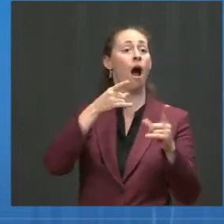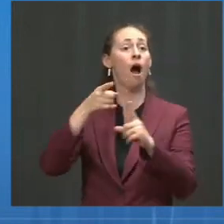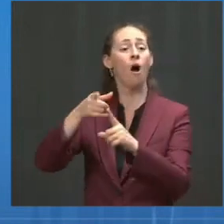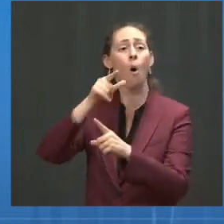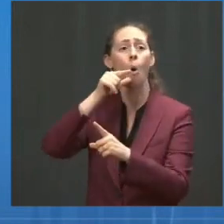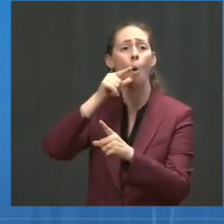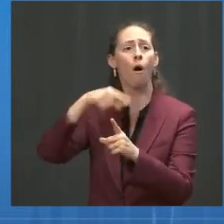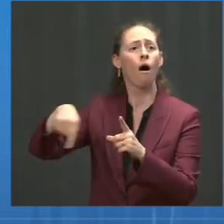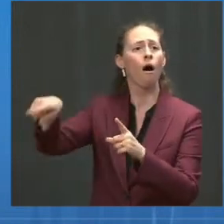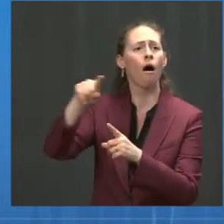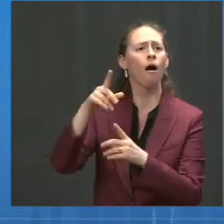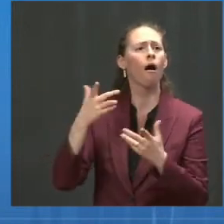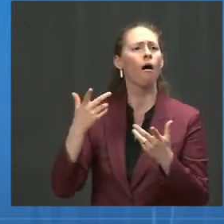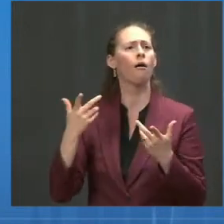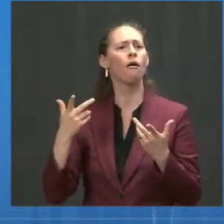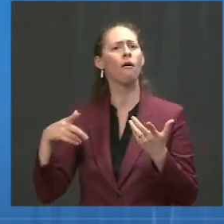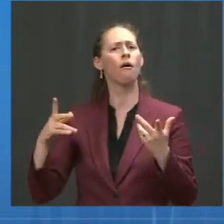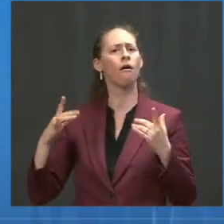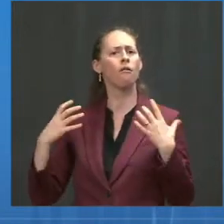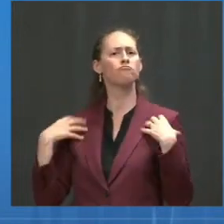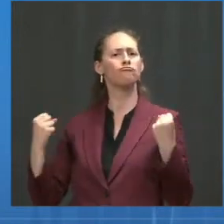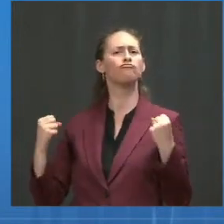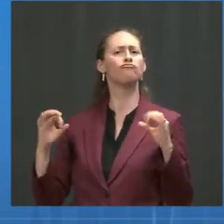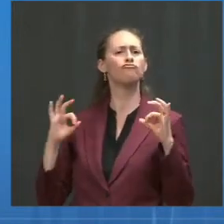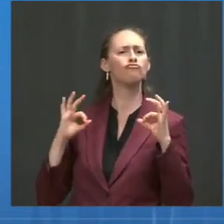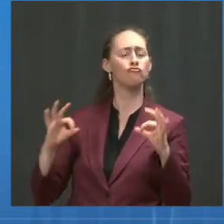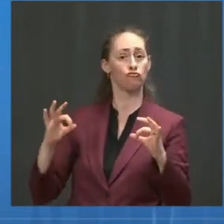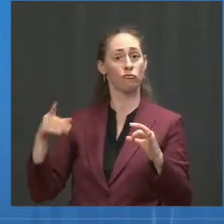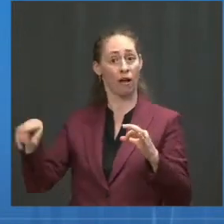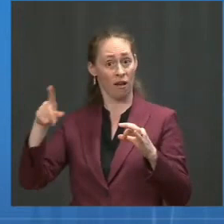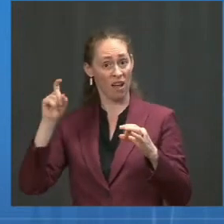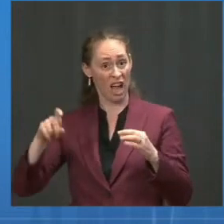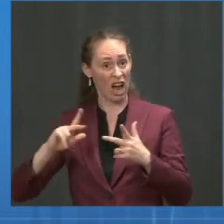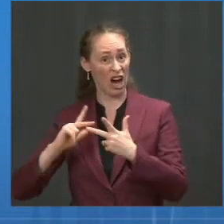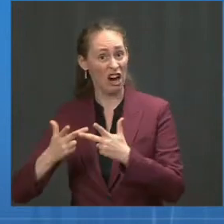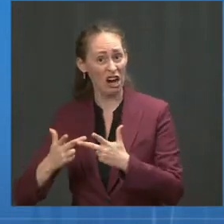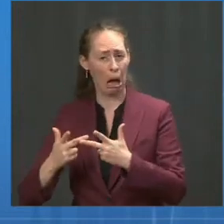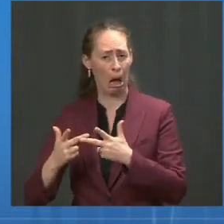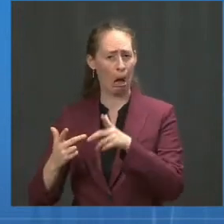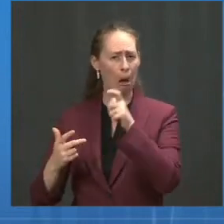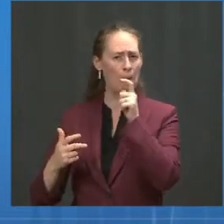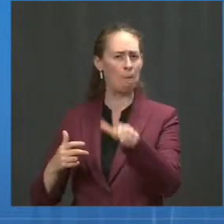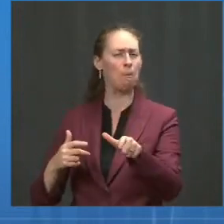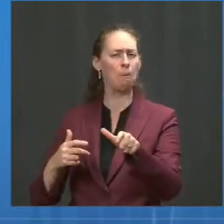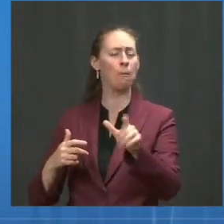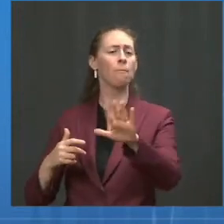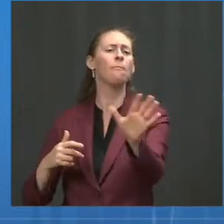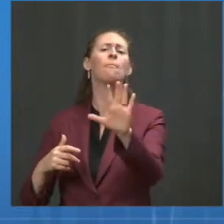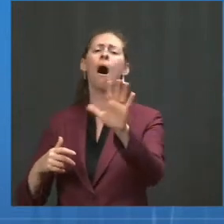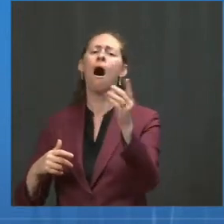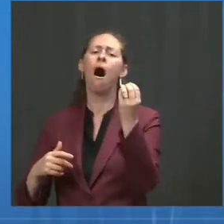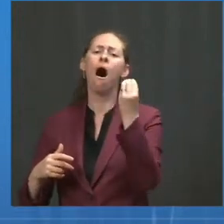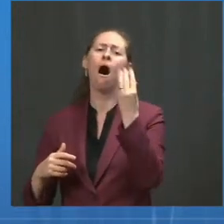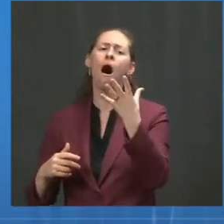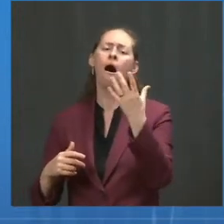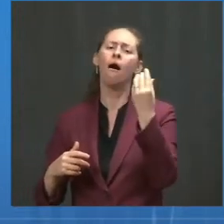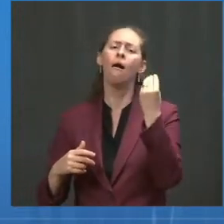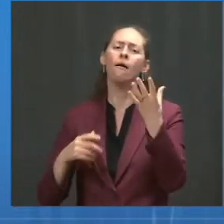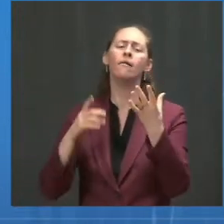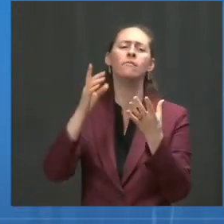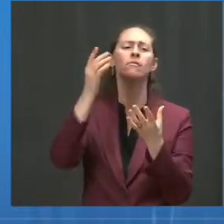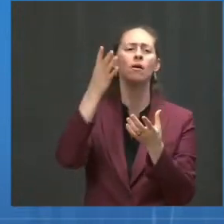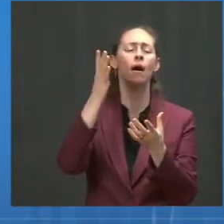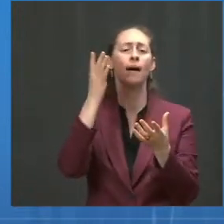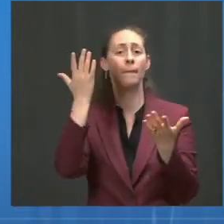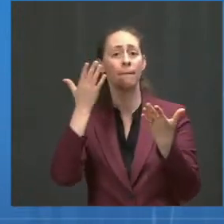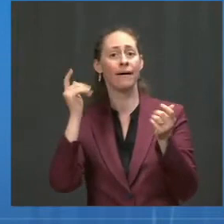immunocompromised, need a vaccine right at this moment. But this is a dynamic process, and the data will be evaluated. The one thing we are